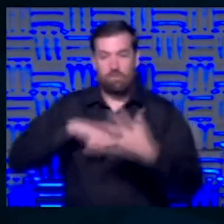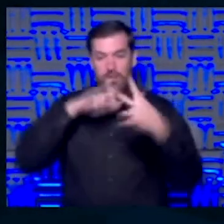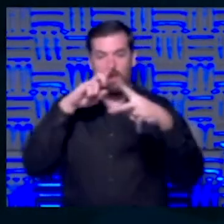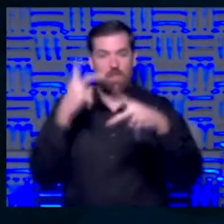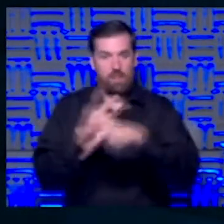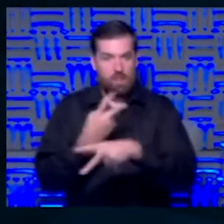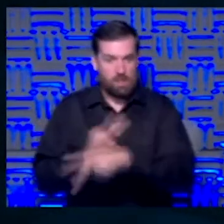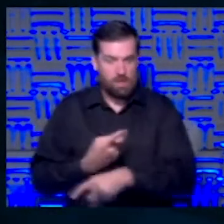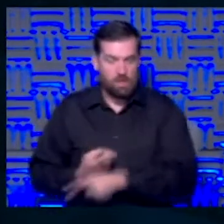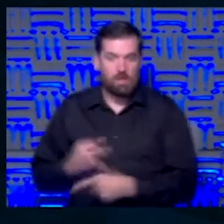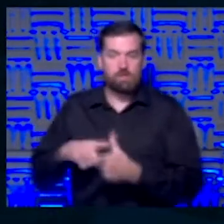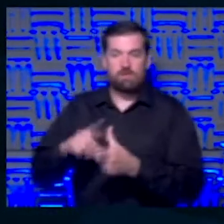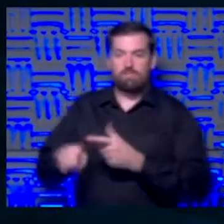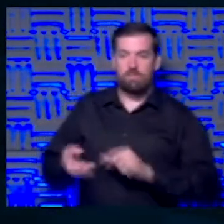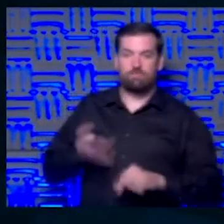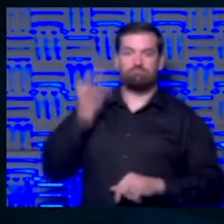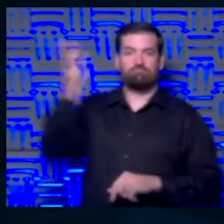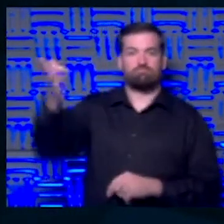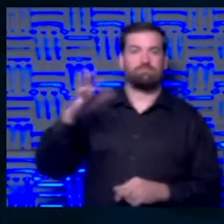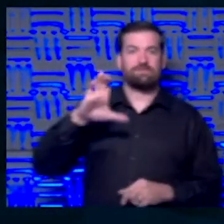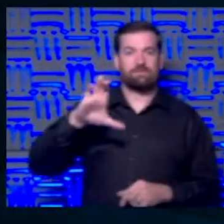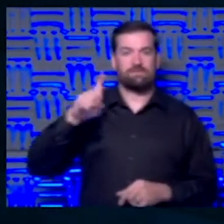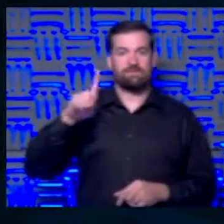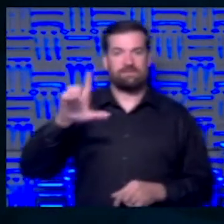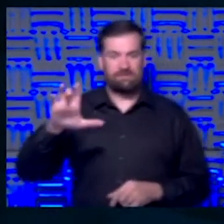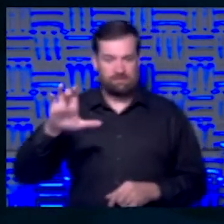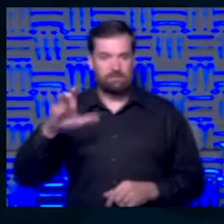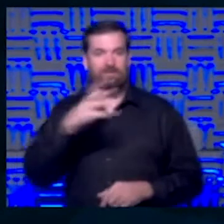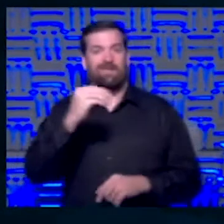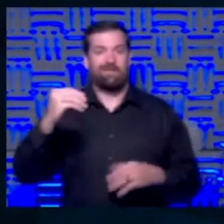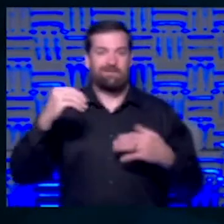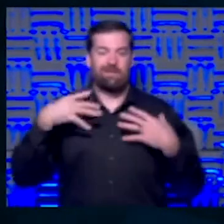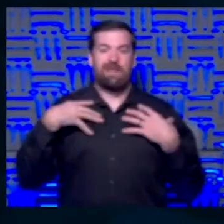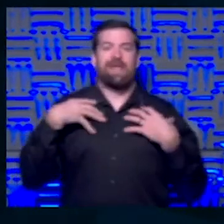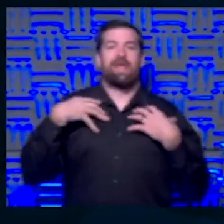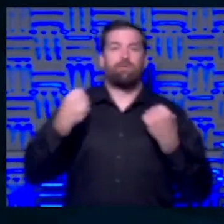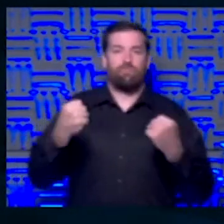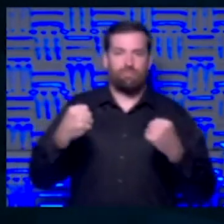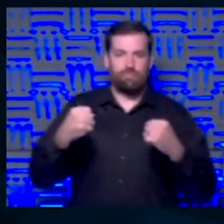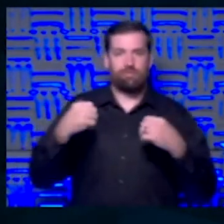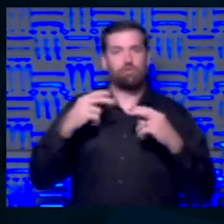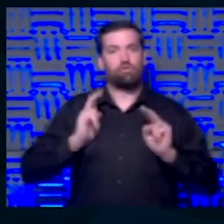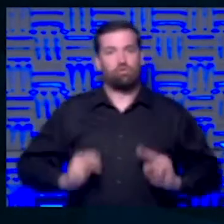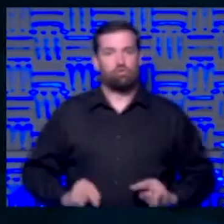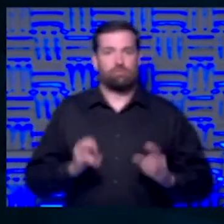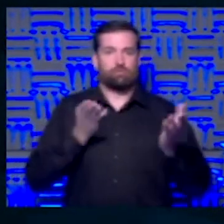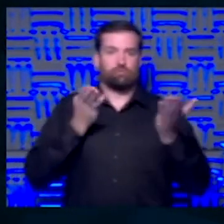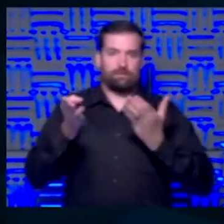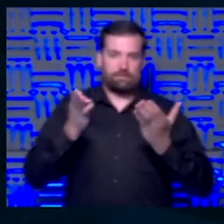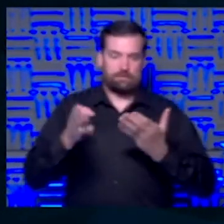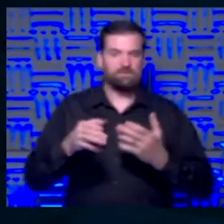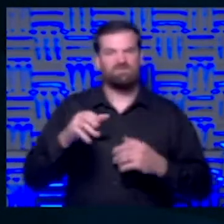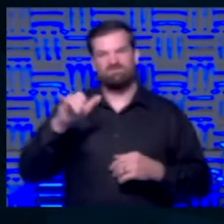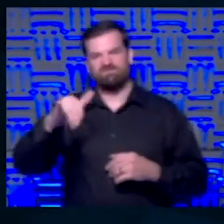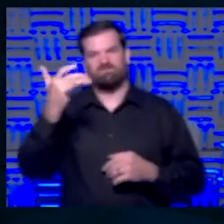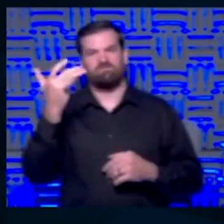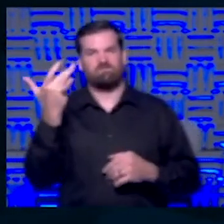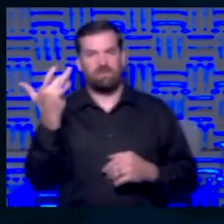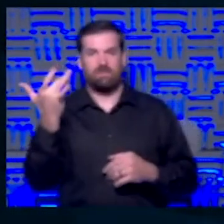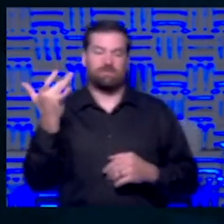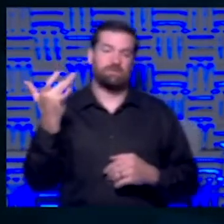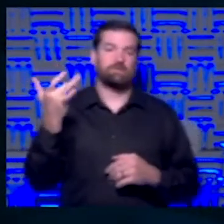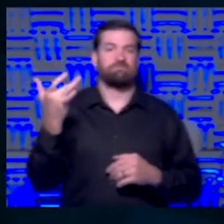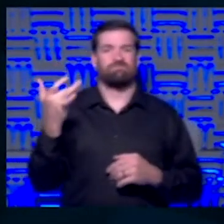and submit it to the CDC, to Health and Human Services, and then that's the numbers they should be going on. That's why it's a puzzler that